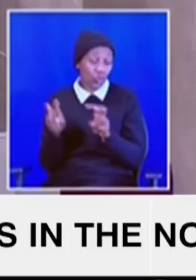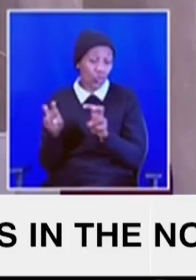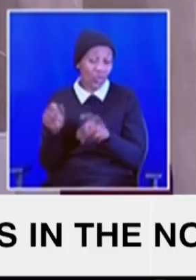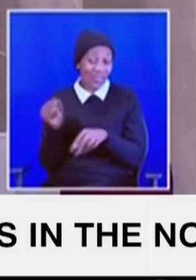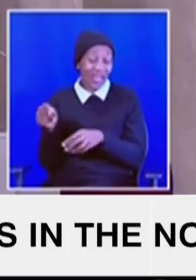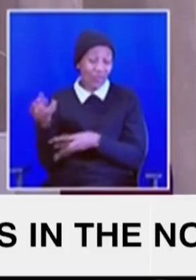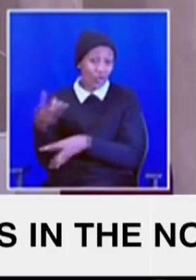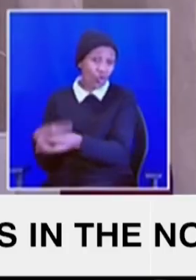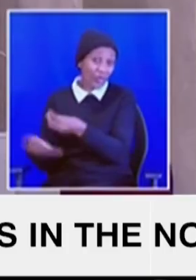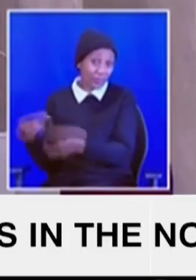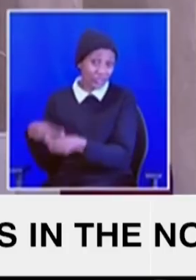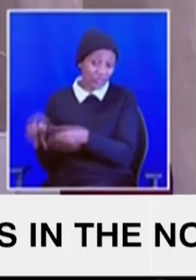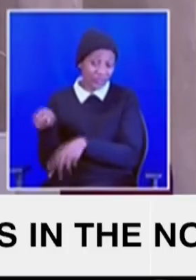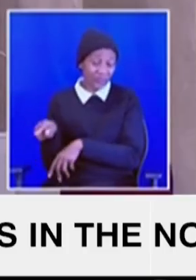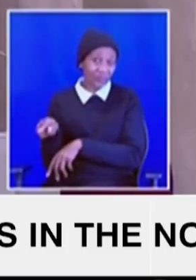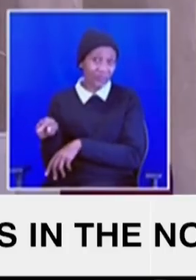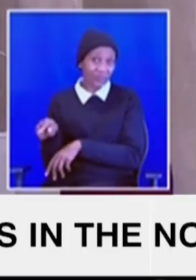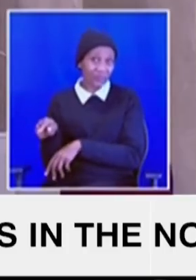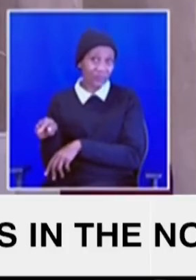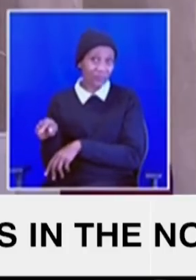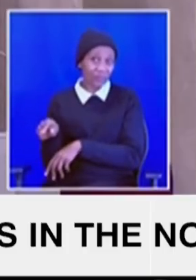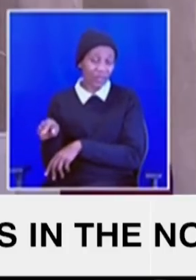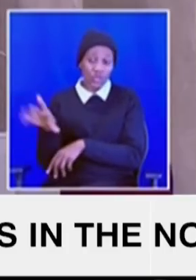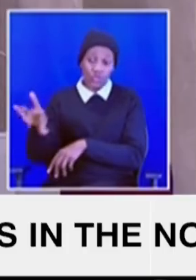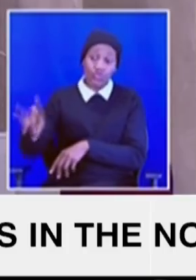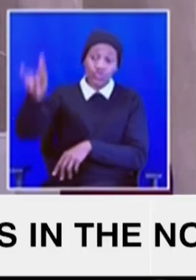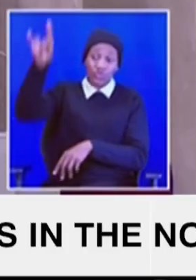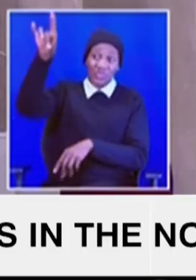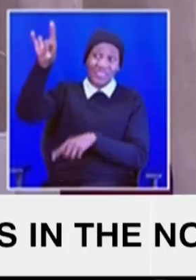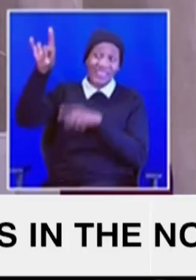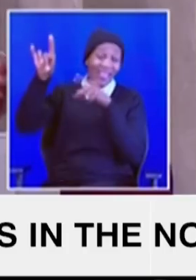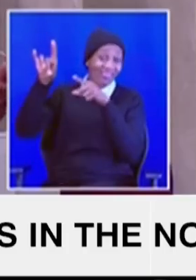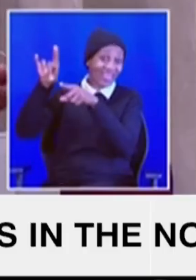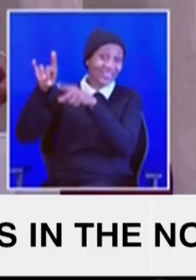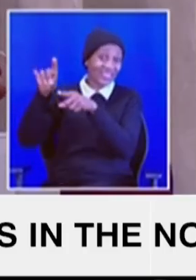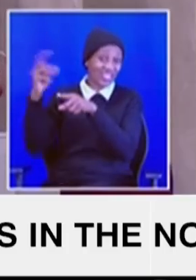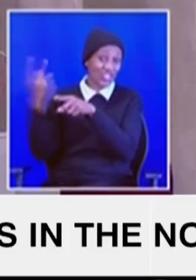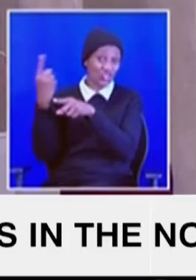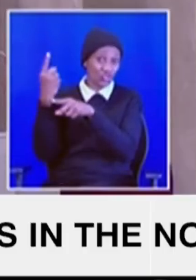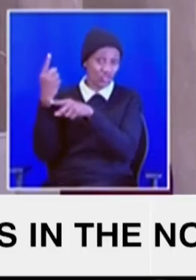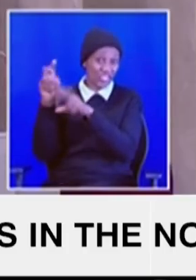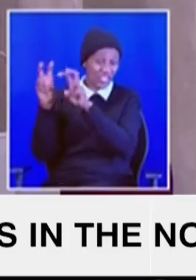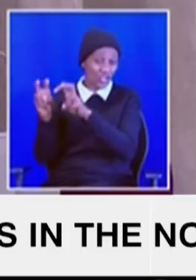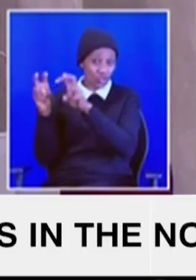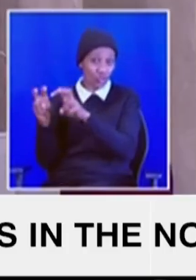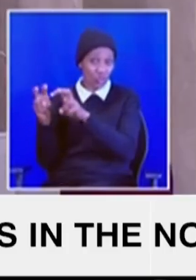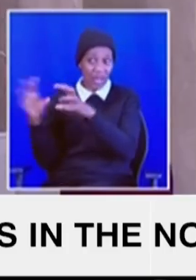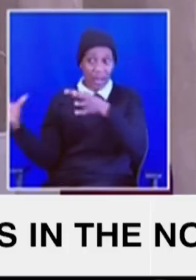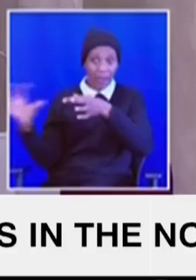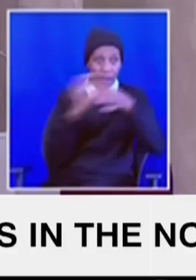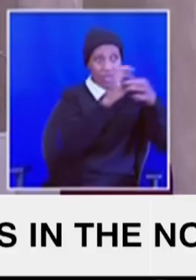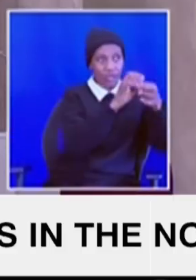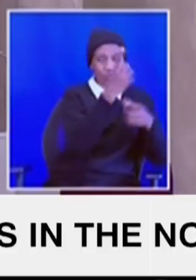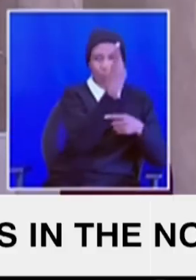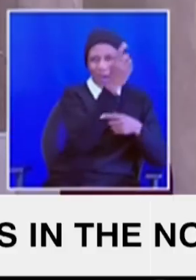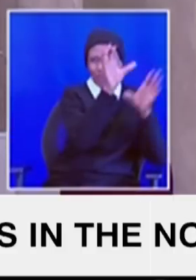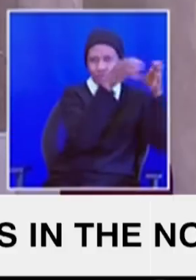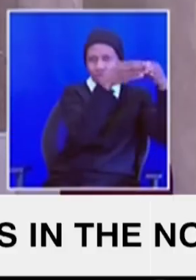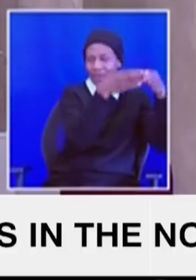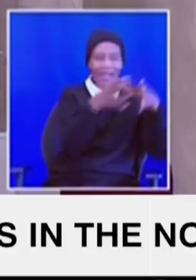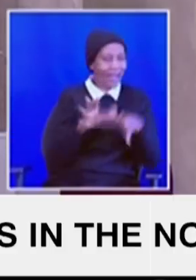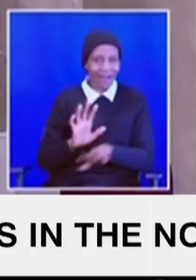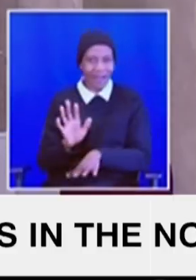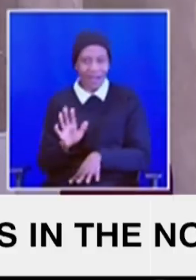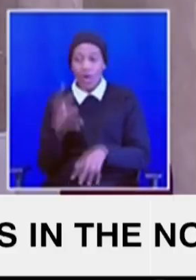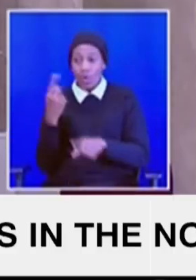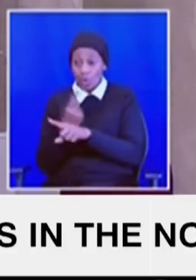should not be singled out to a particular party. Because there's often an attempt to